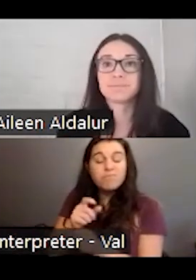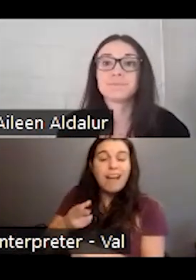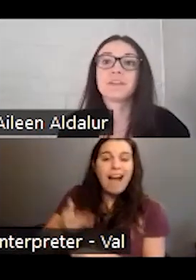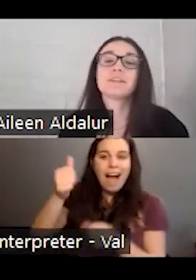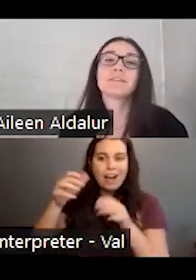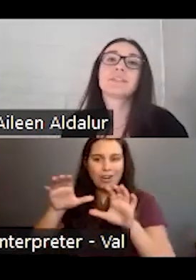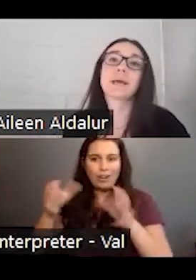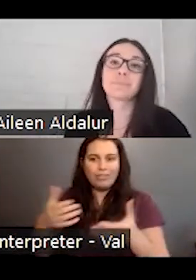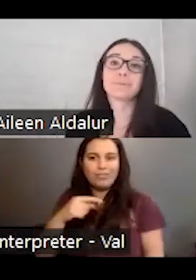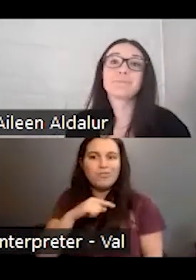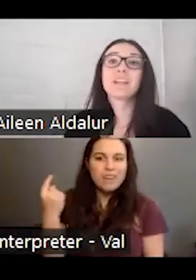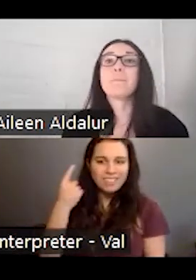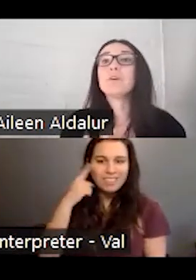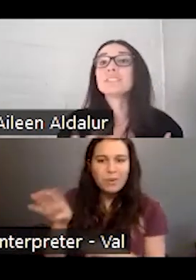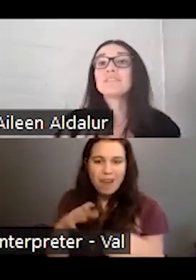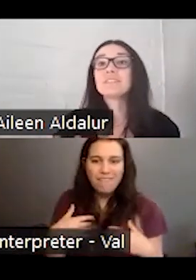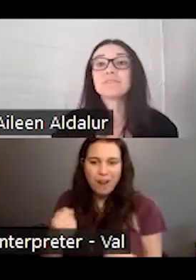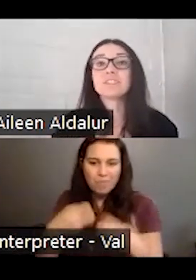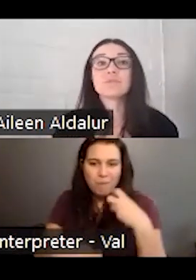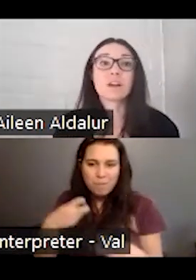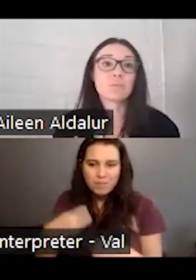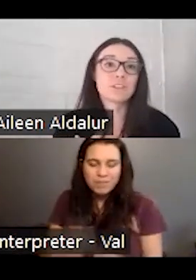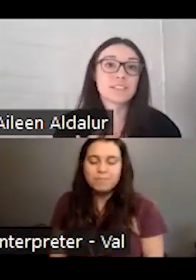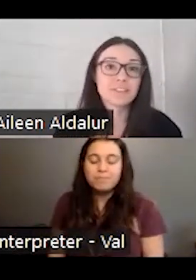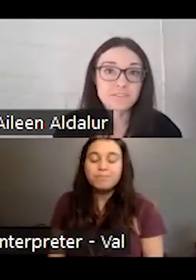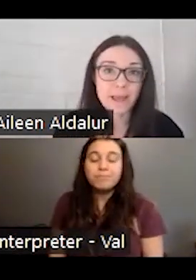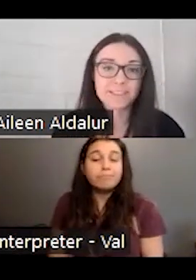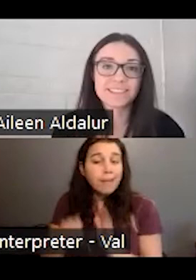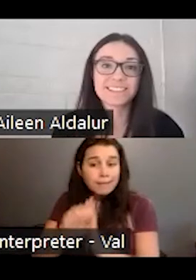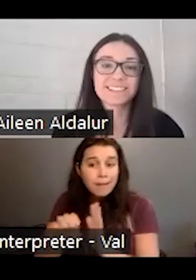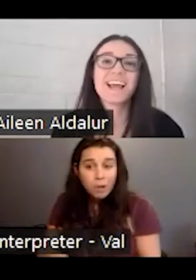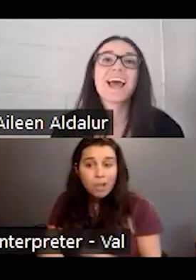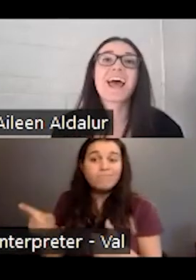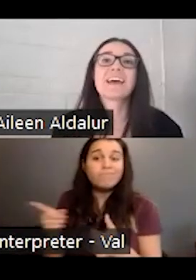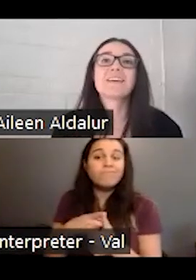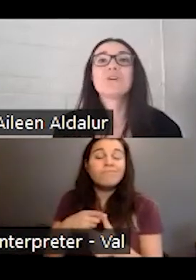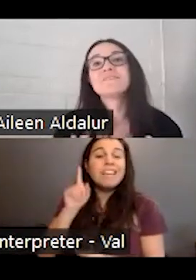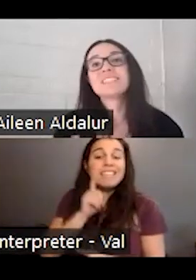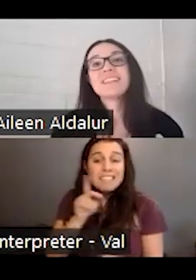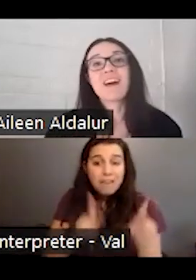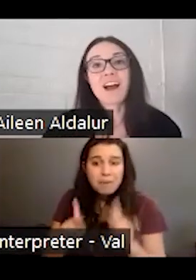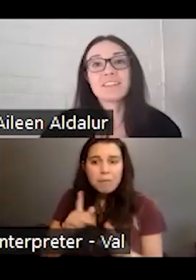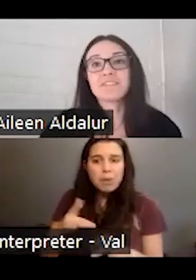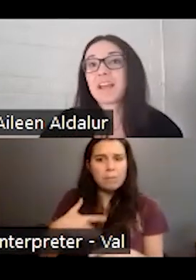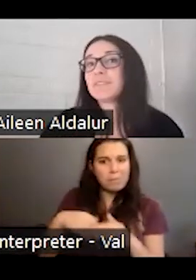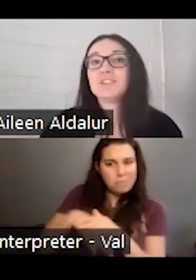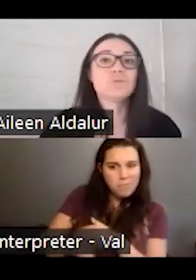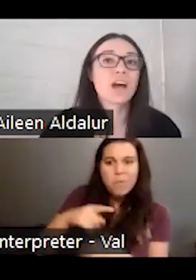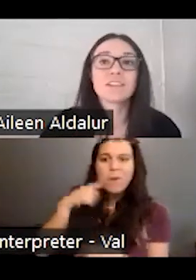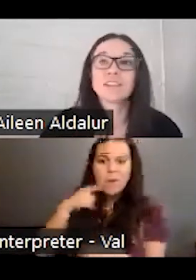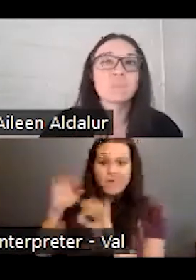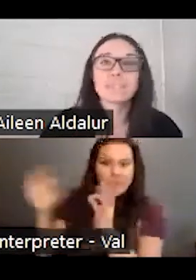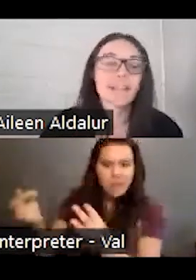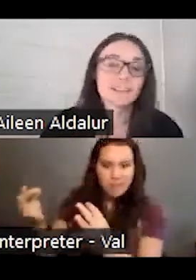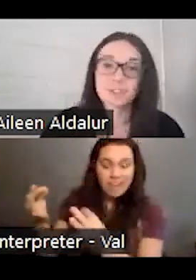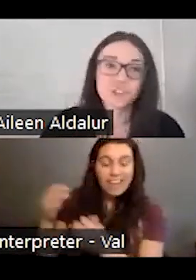problems. For example, most deaf individuals are born into hearing families, and more often than not, their families do